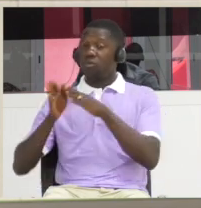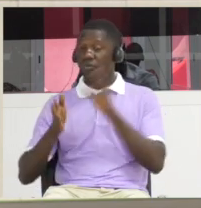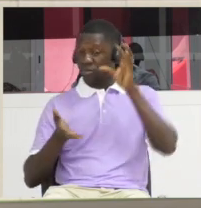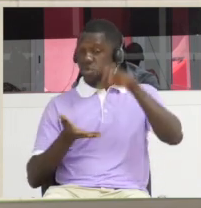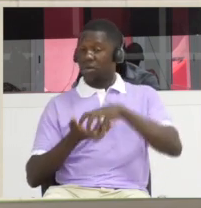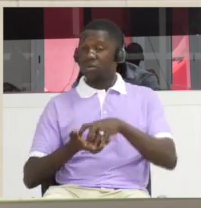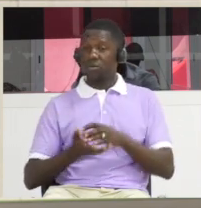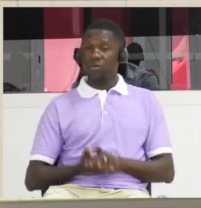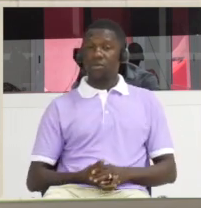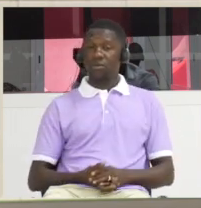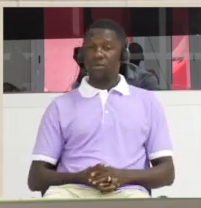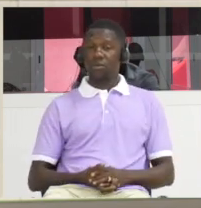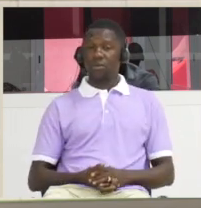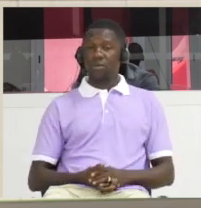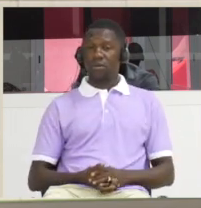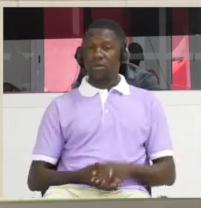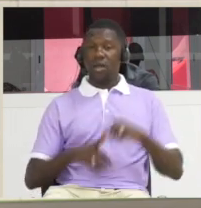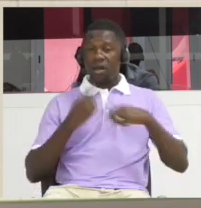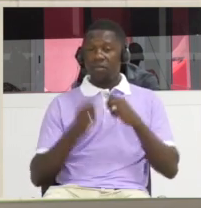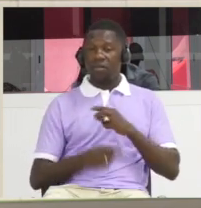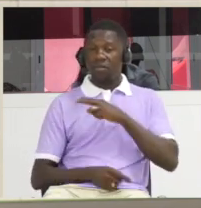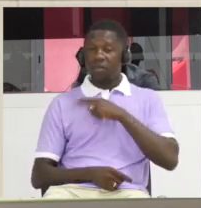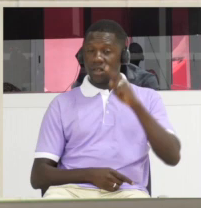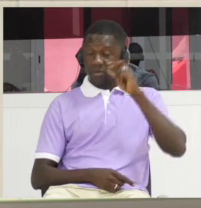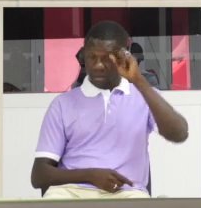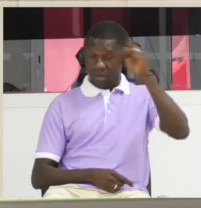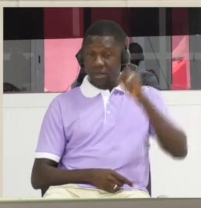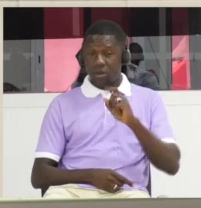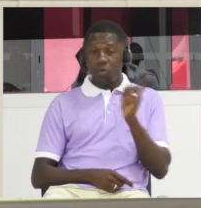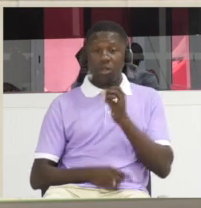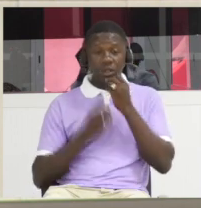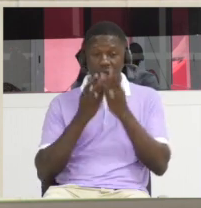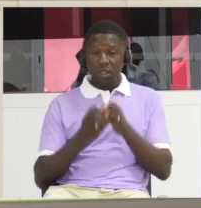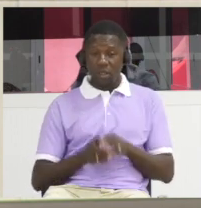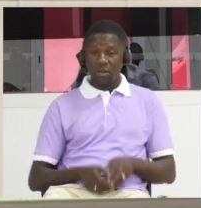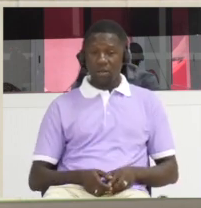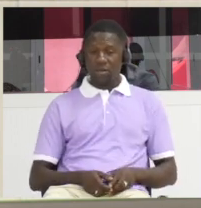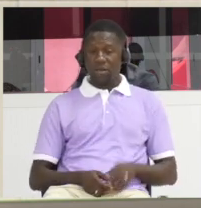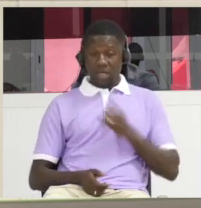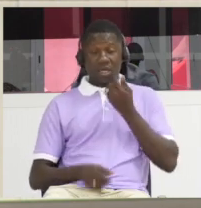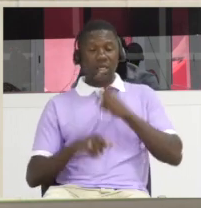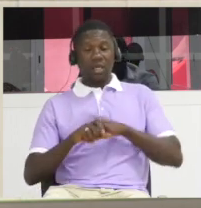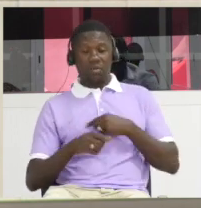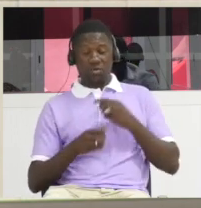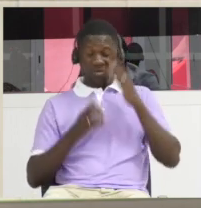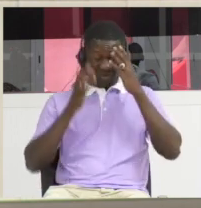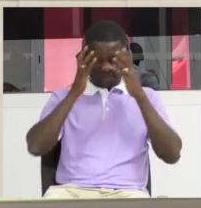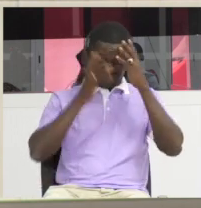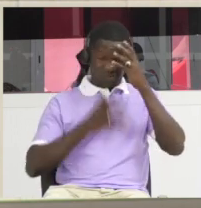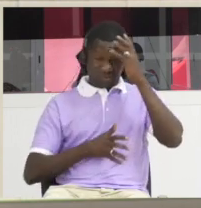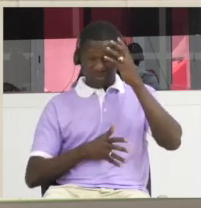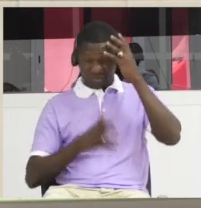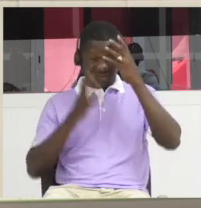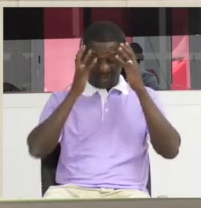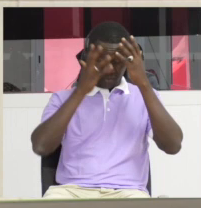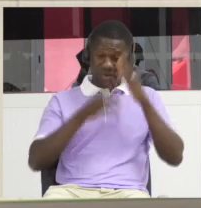And that's what exactly did what he say anything? Yeah, he was ruffled, he was confused, you know. It was